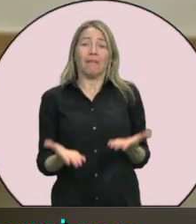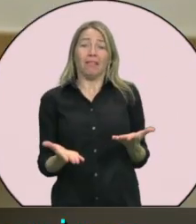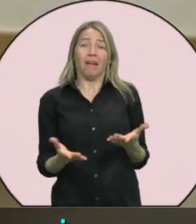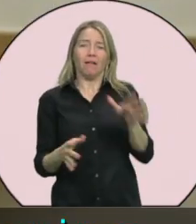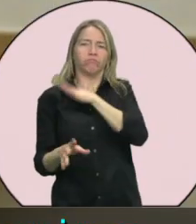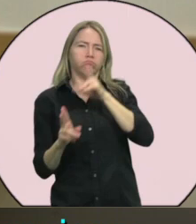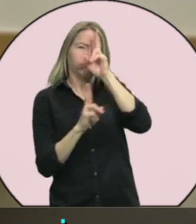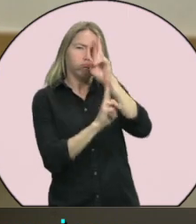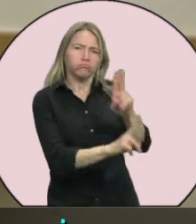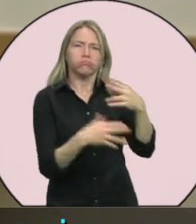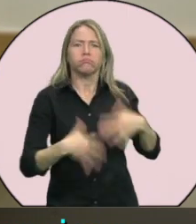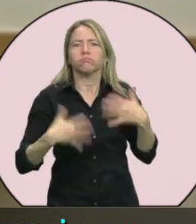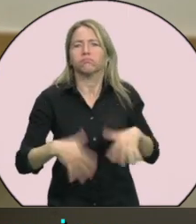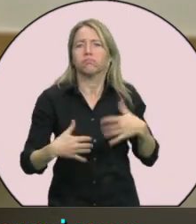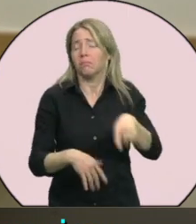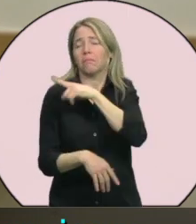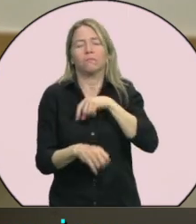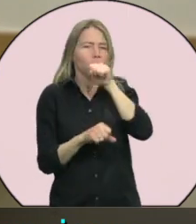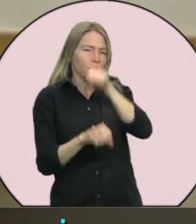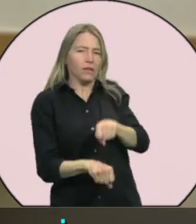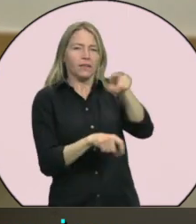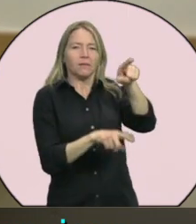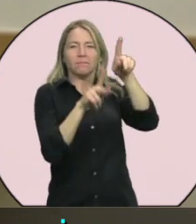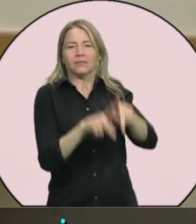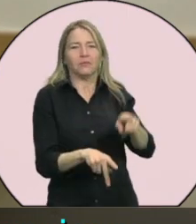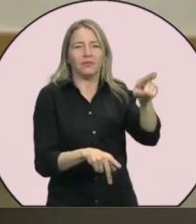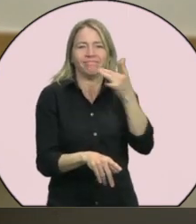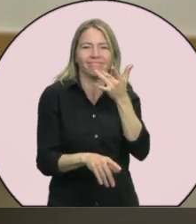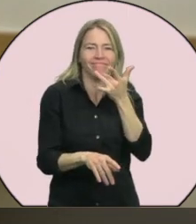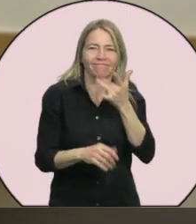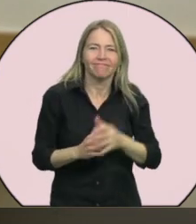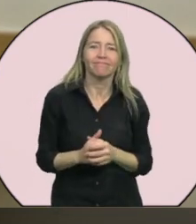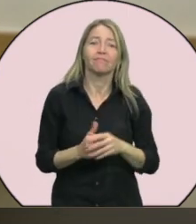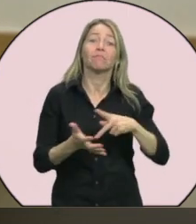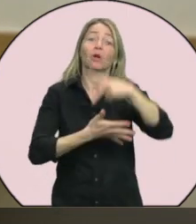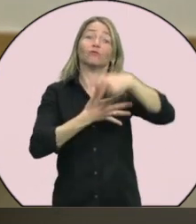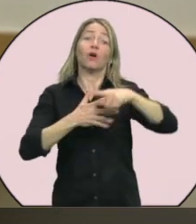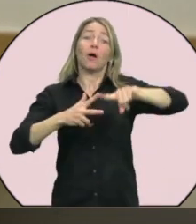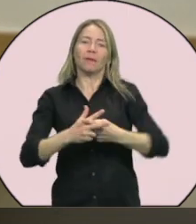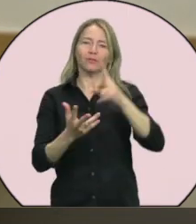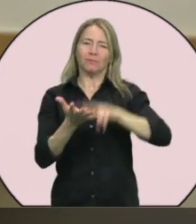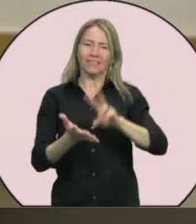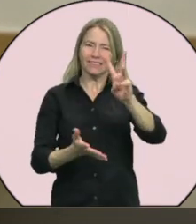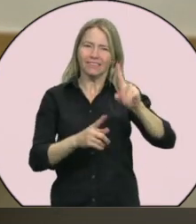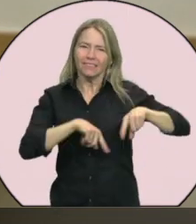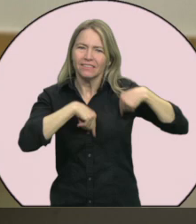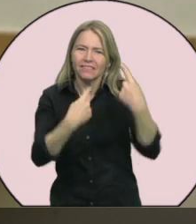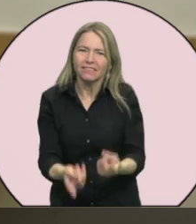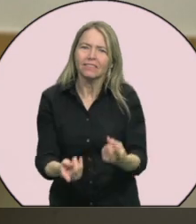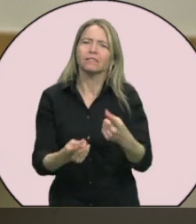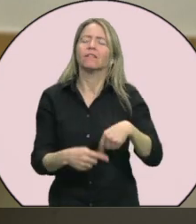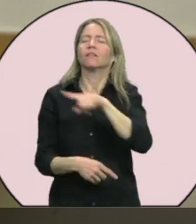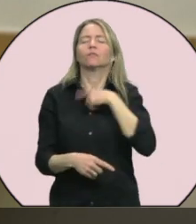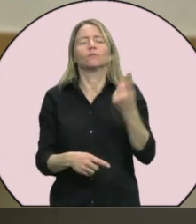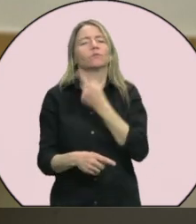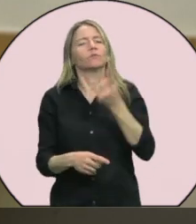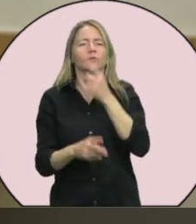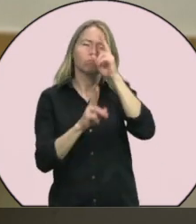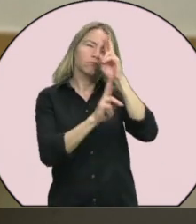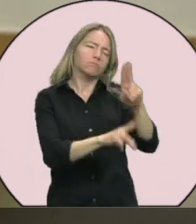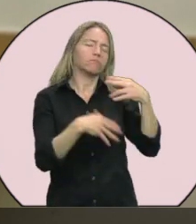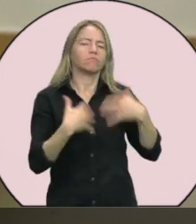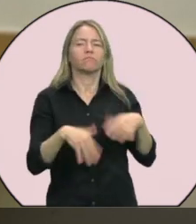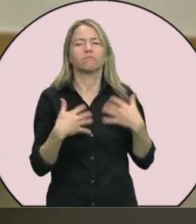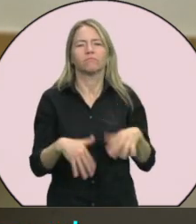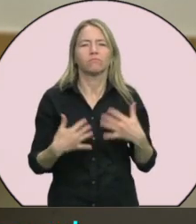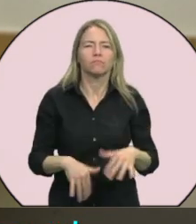now, Dr. McDougall and Michelle McDougall, who started that project in 2006, and we will forever